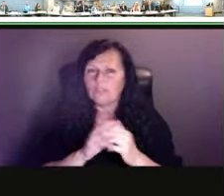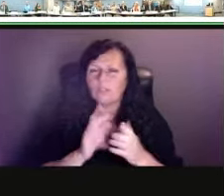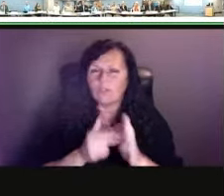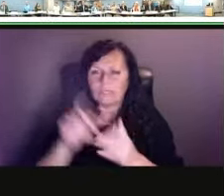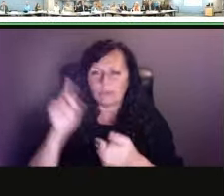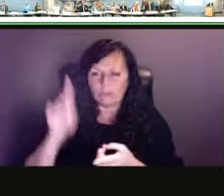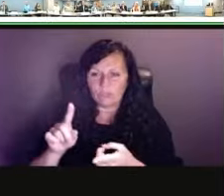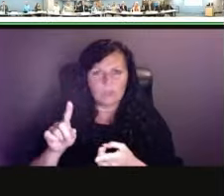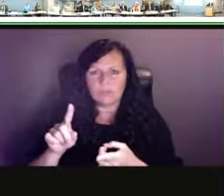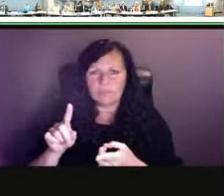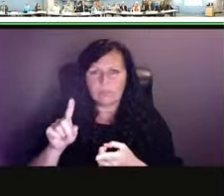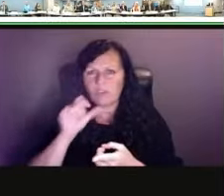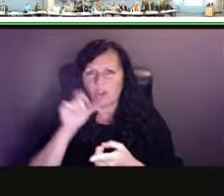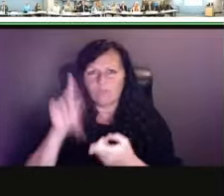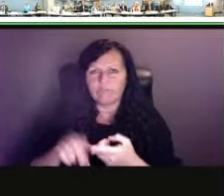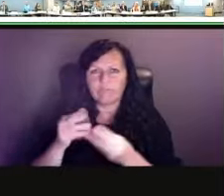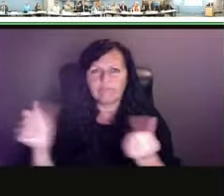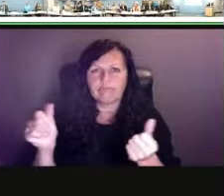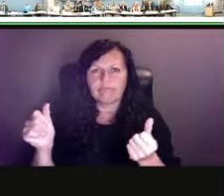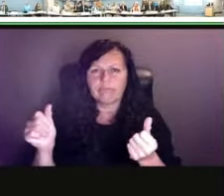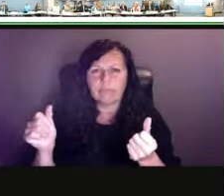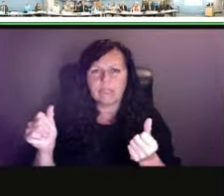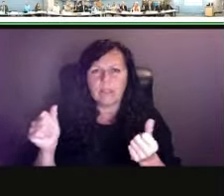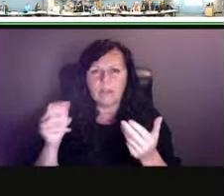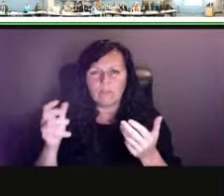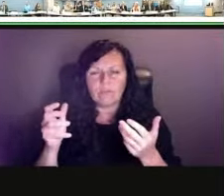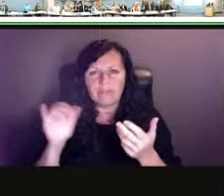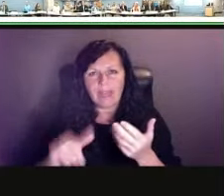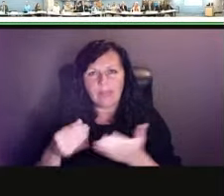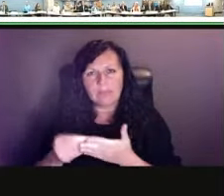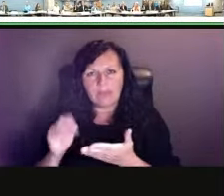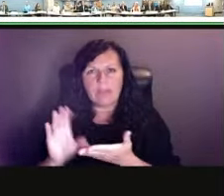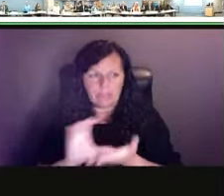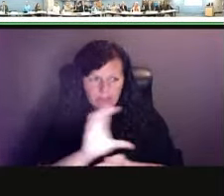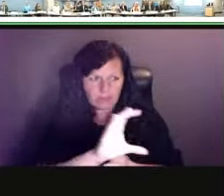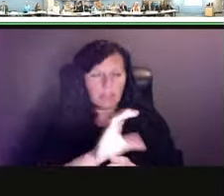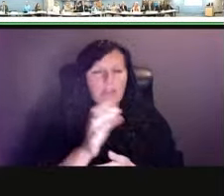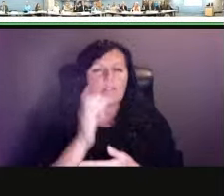keep the public safety in place.